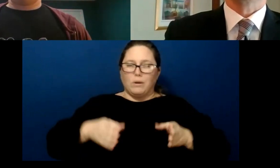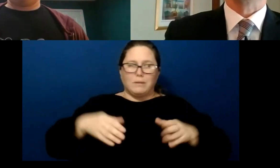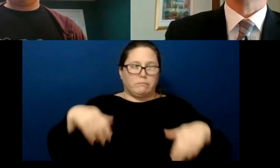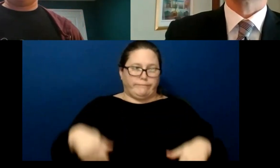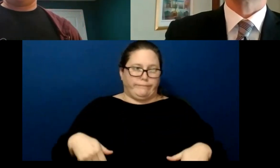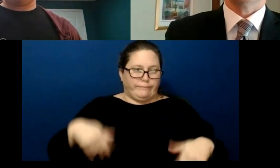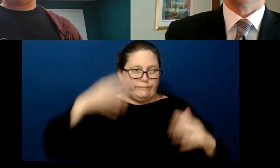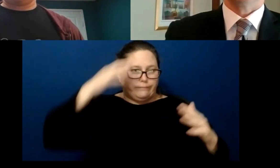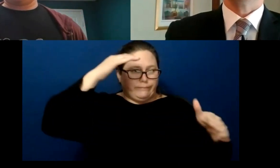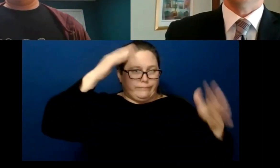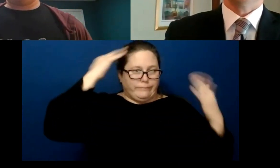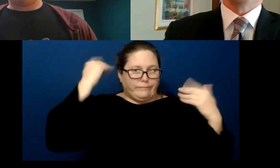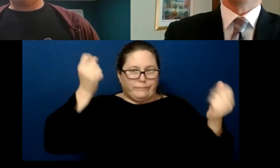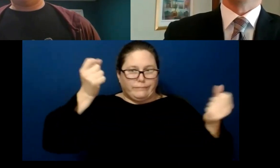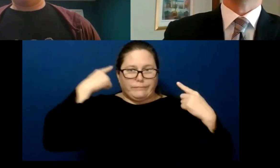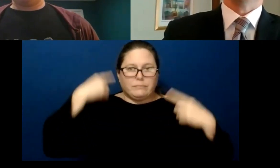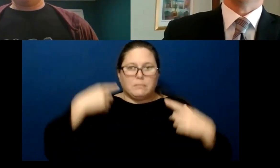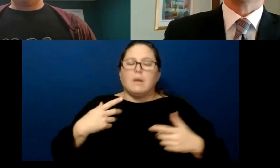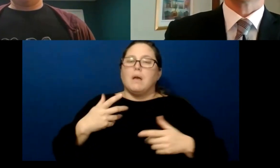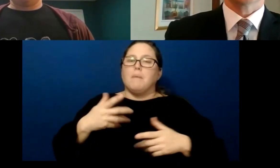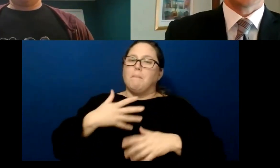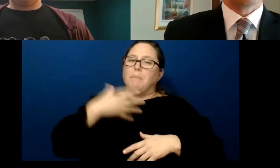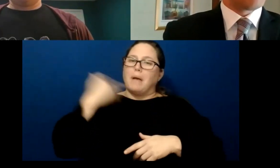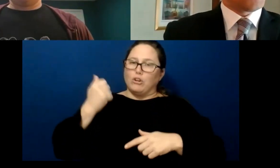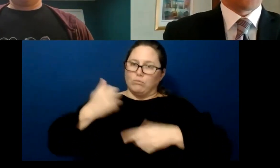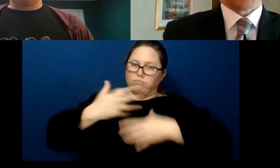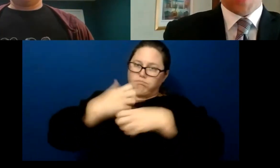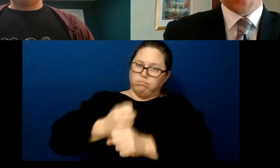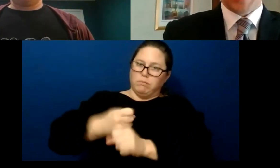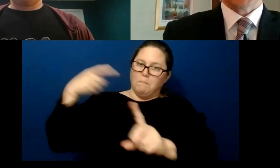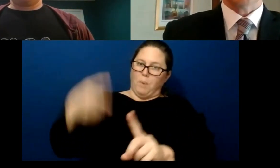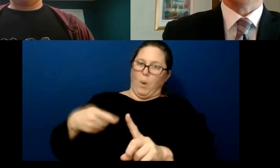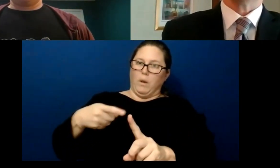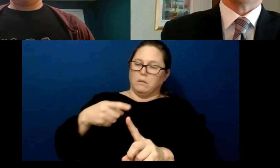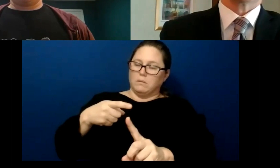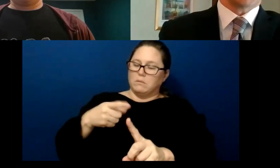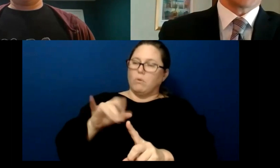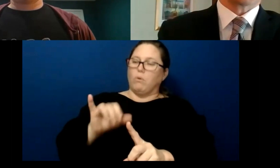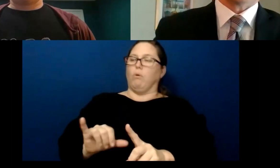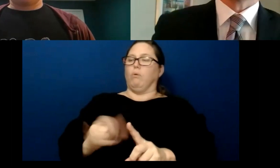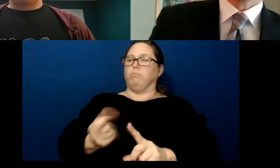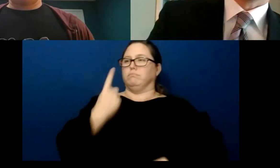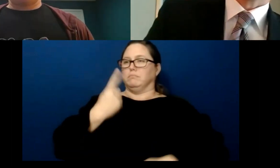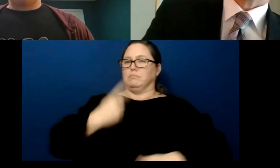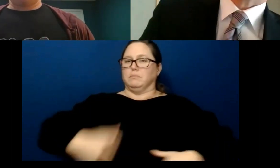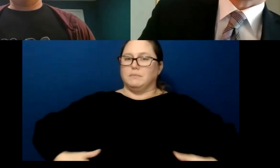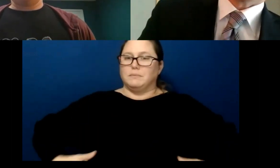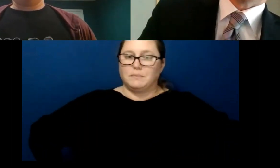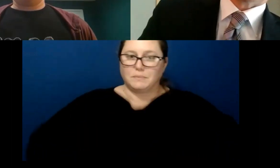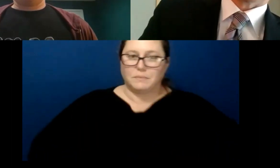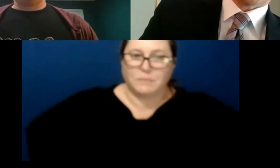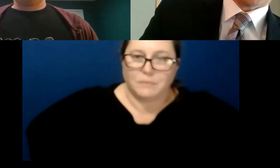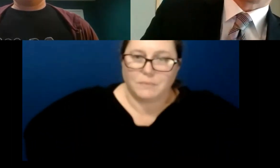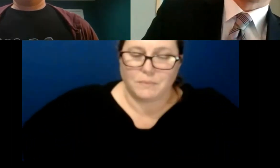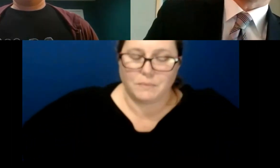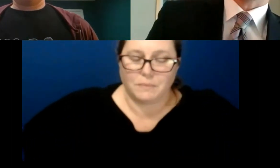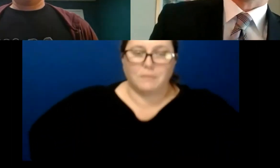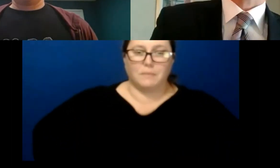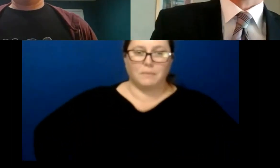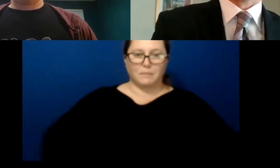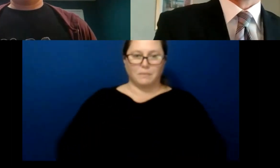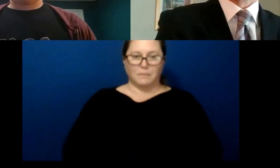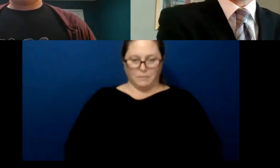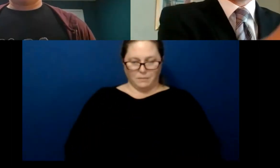we'll get through as many as we can. We have Daniel Purdue. He says, and I don't know how deeply you know this answer, but let's try. What is the project